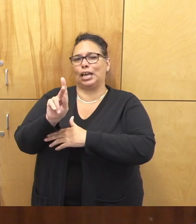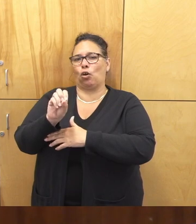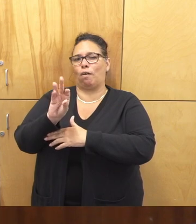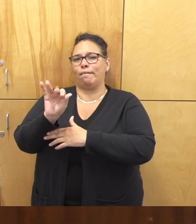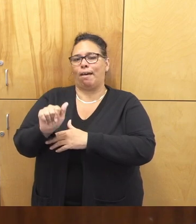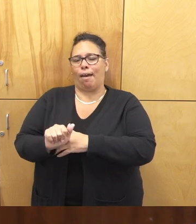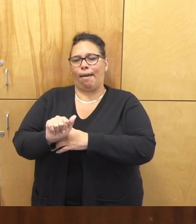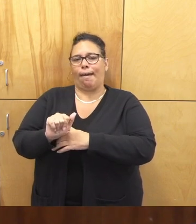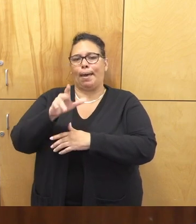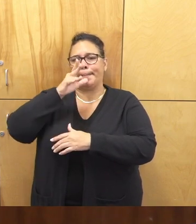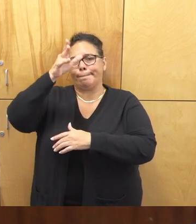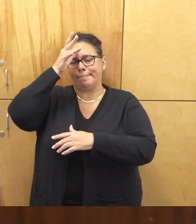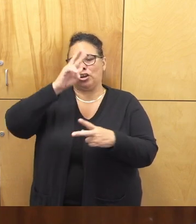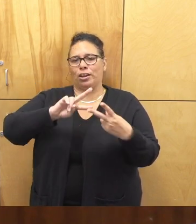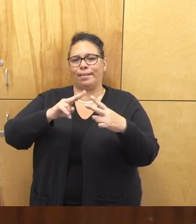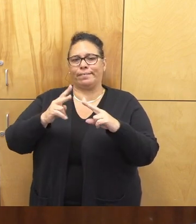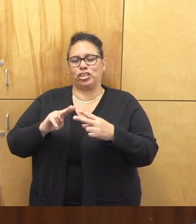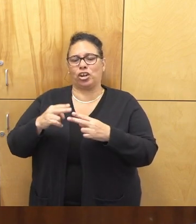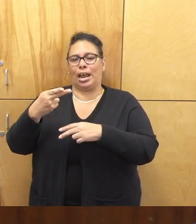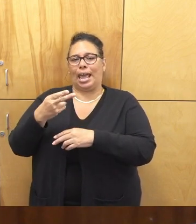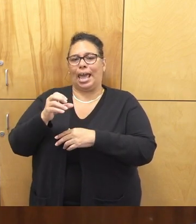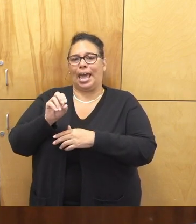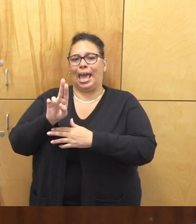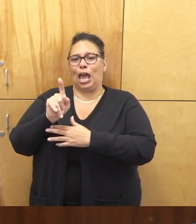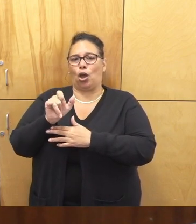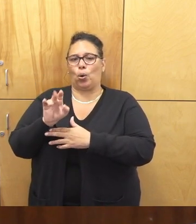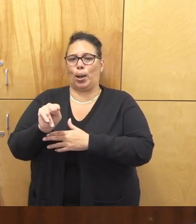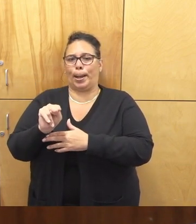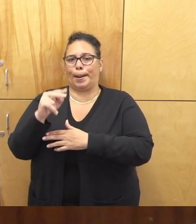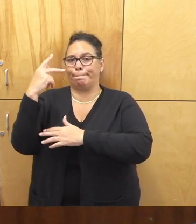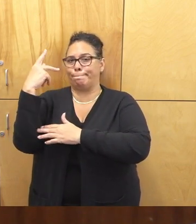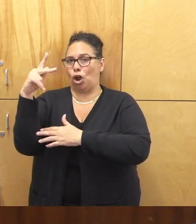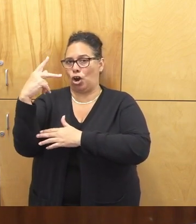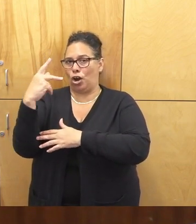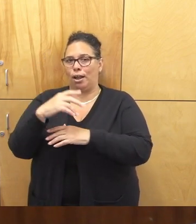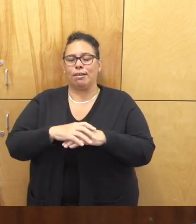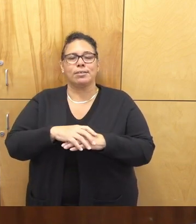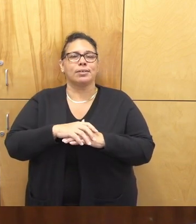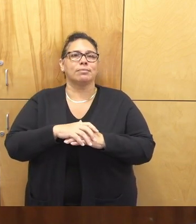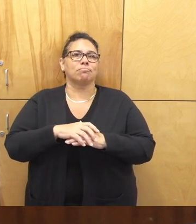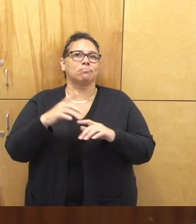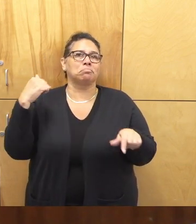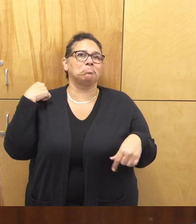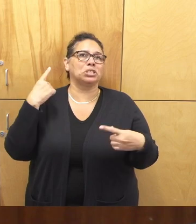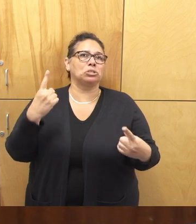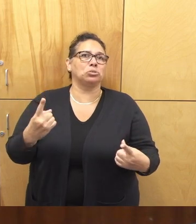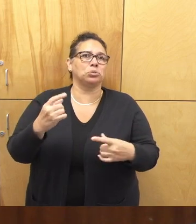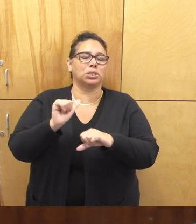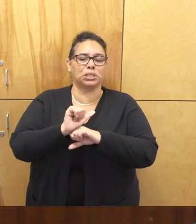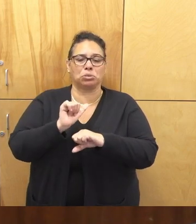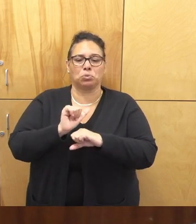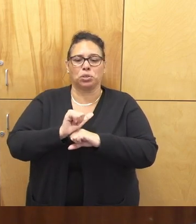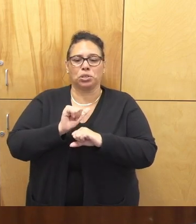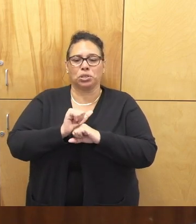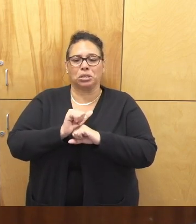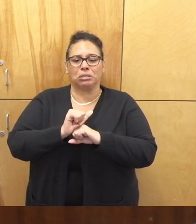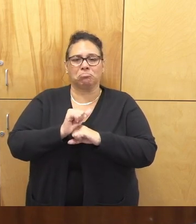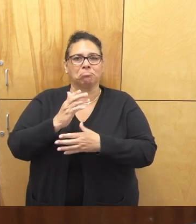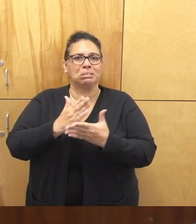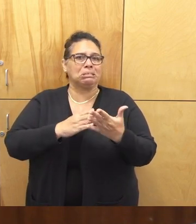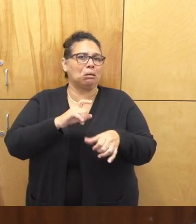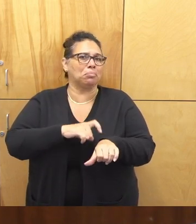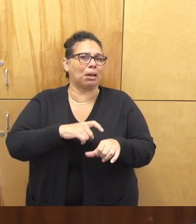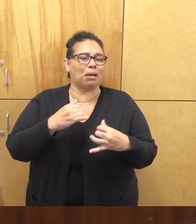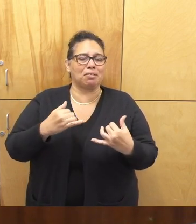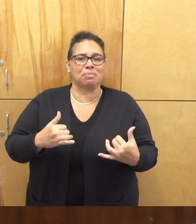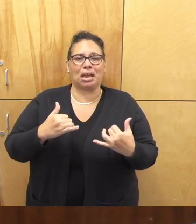days ago over at Houghton Park. And I'll tell you what, obviously we've been doing this work for some time now